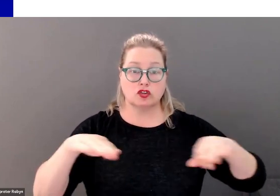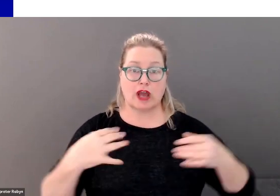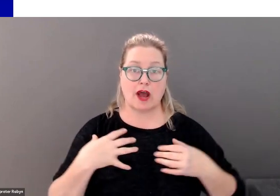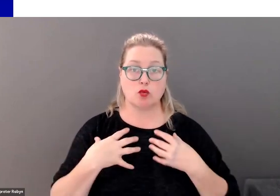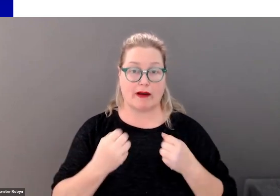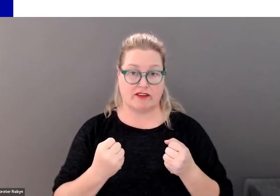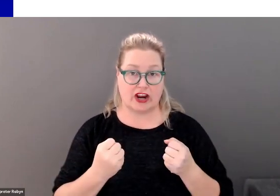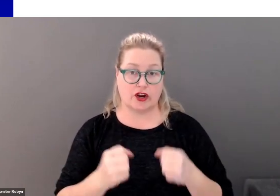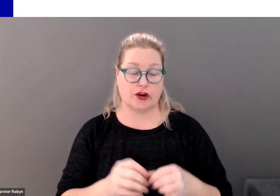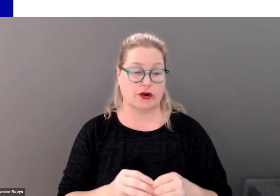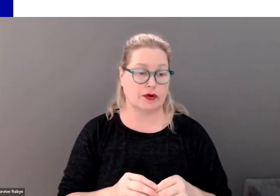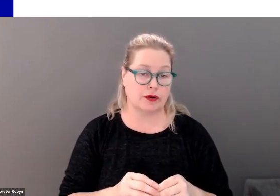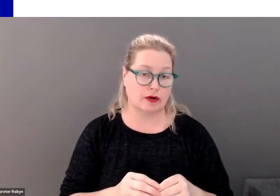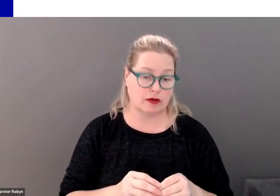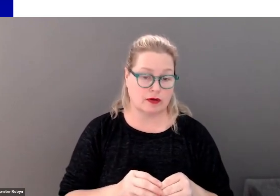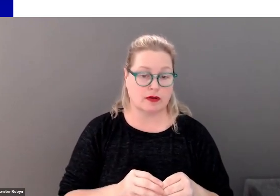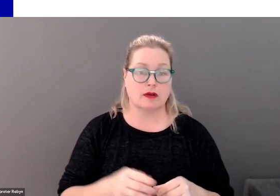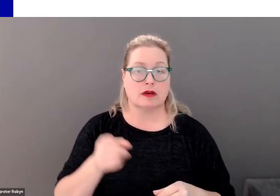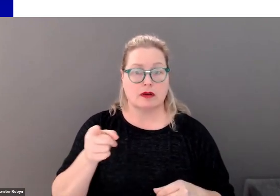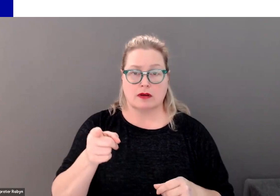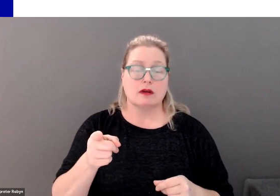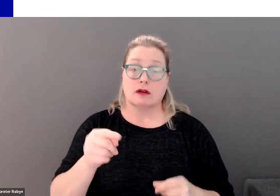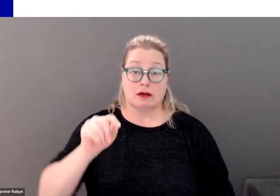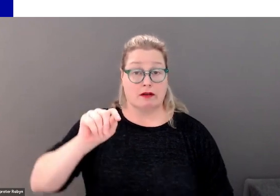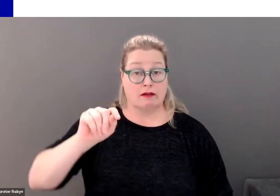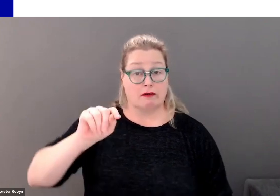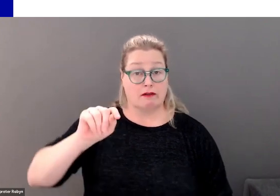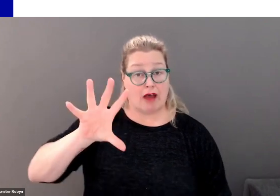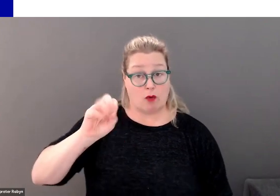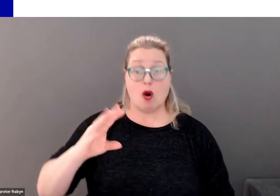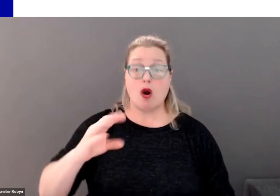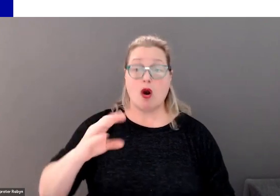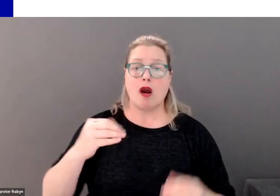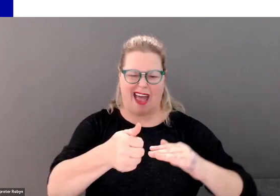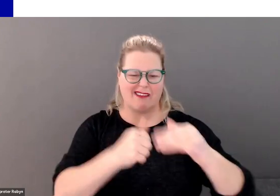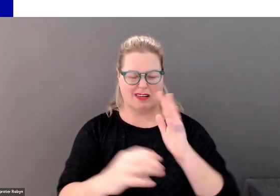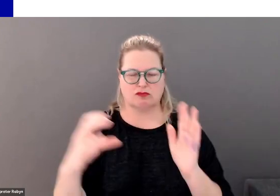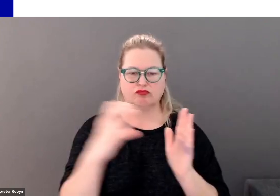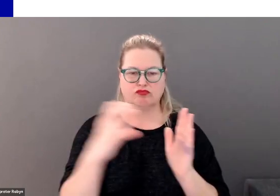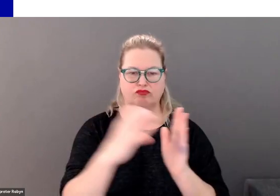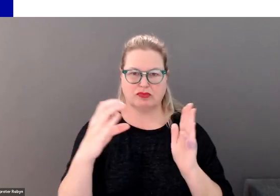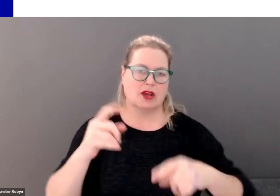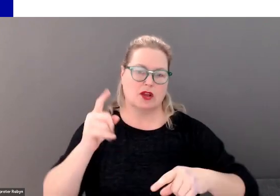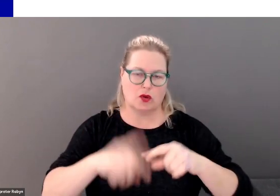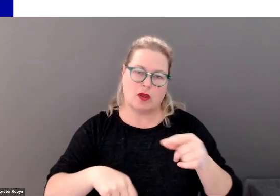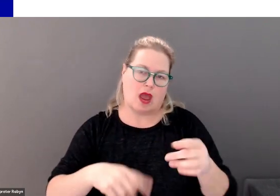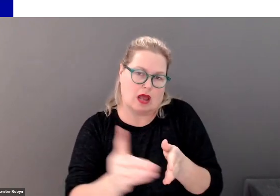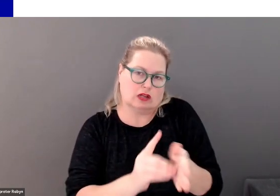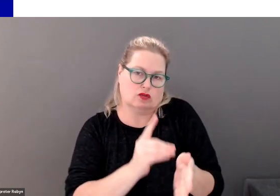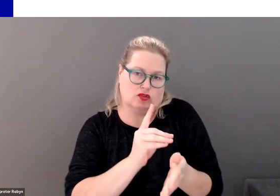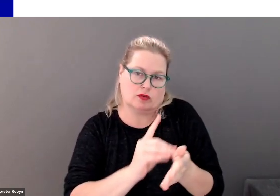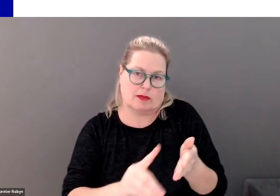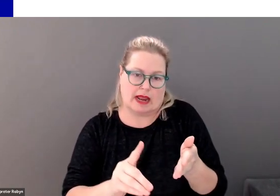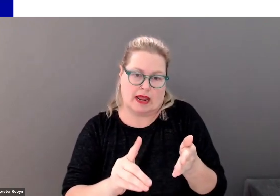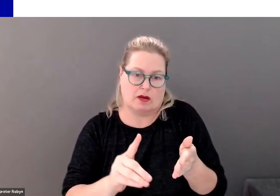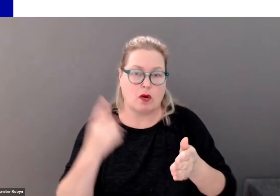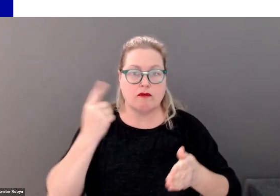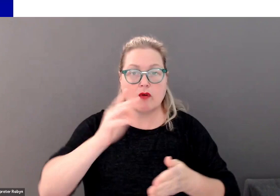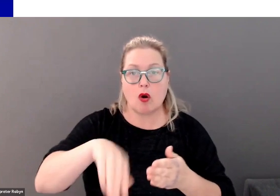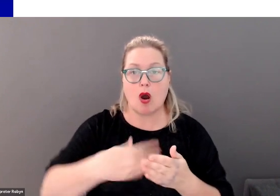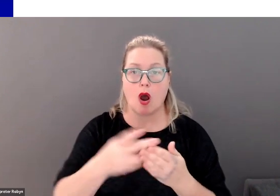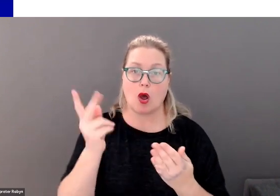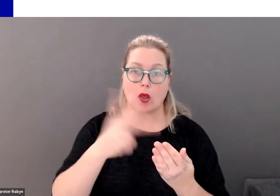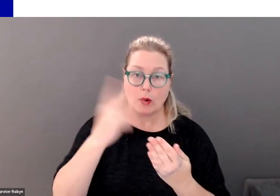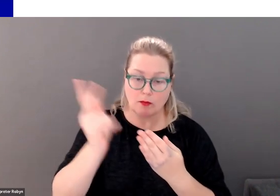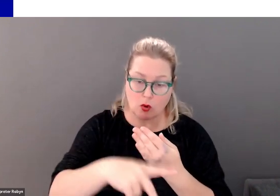Again, there's a general prohibition under Section 504 against discrimination on the basis of disability in all programs and activities